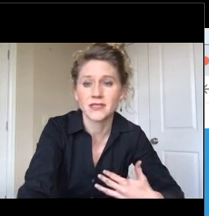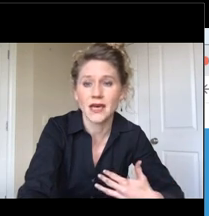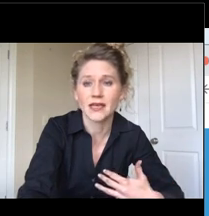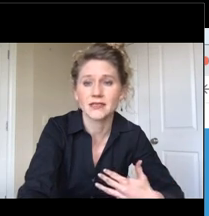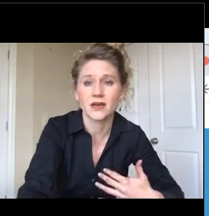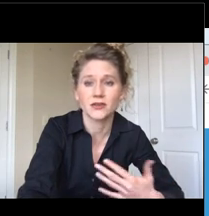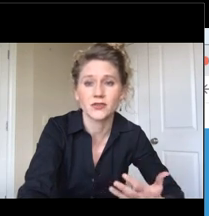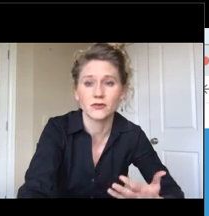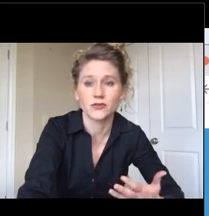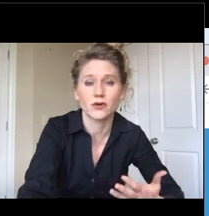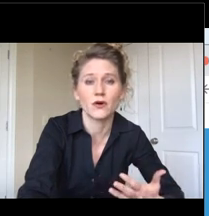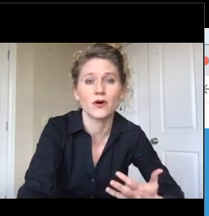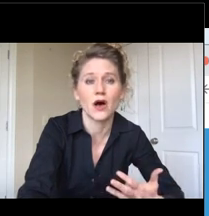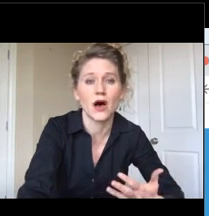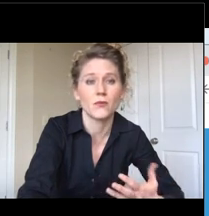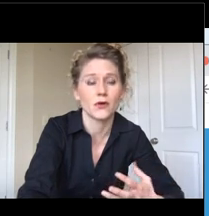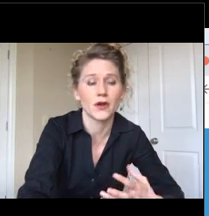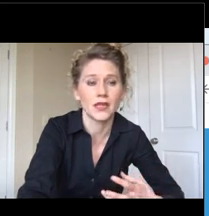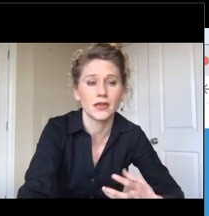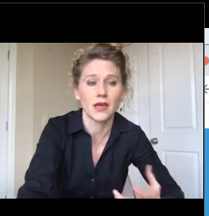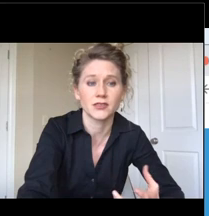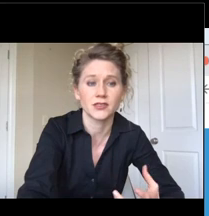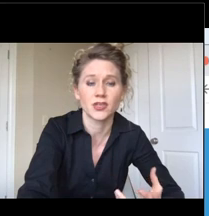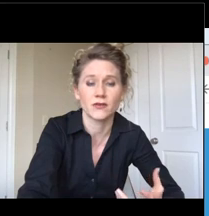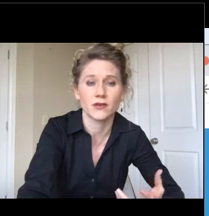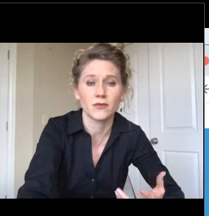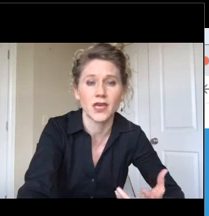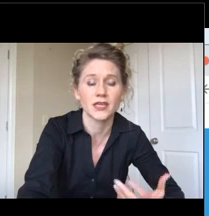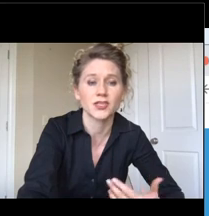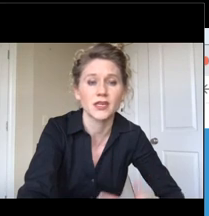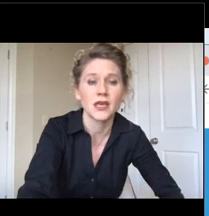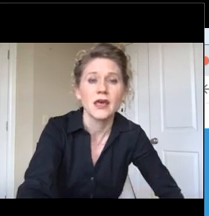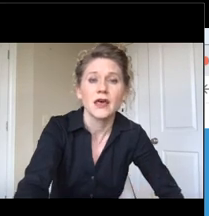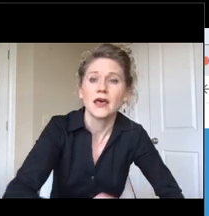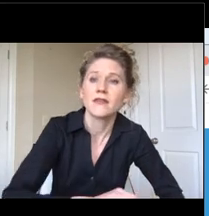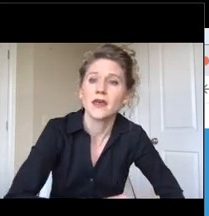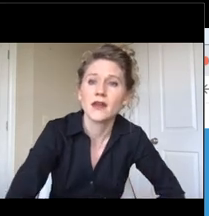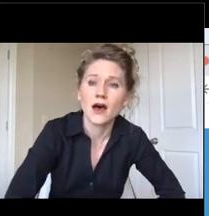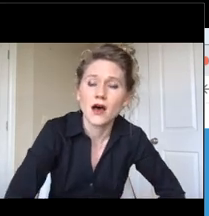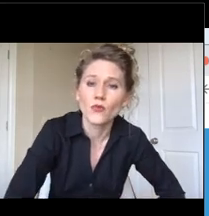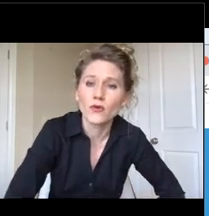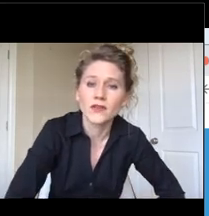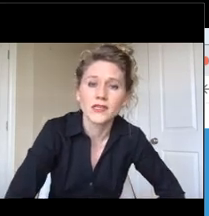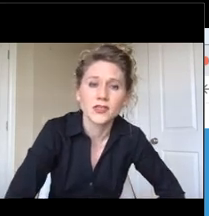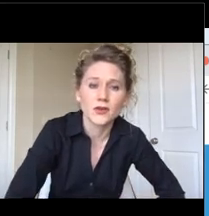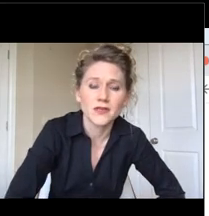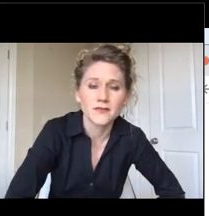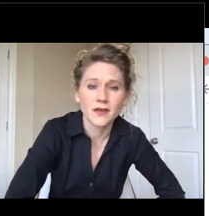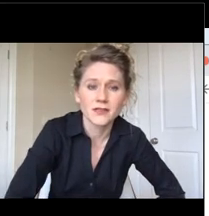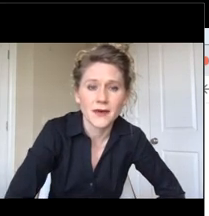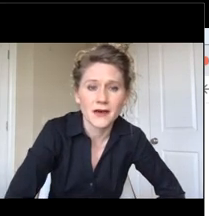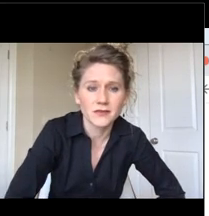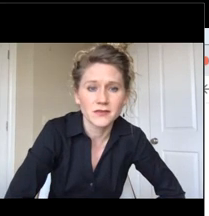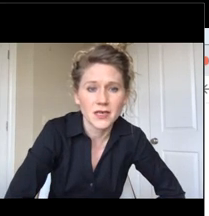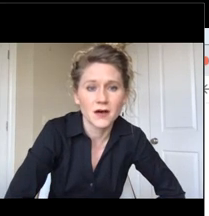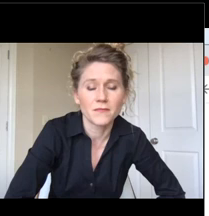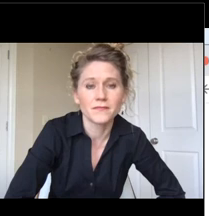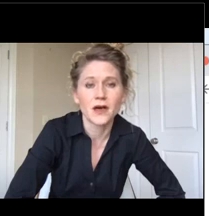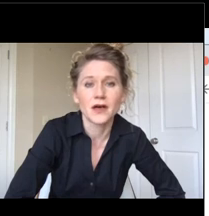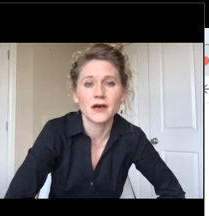on your websites, on your social, or in just general communication. And then we'll quickly show you this video. It's